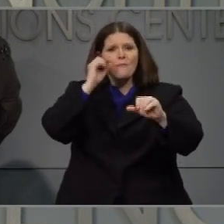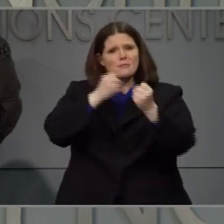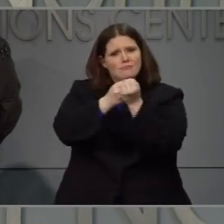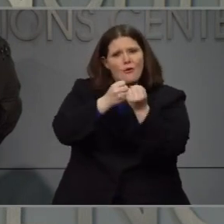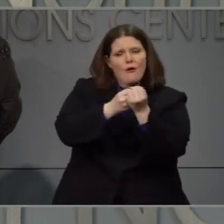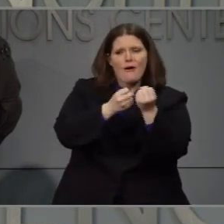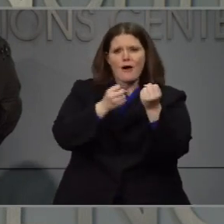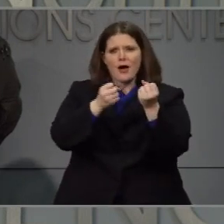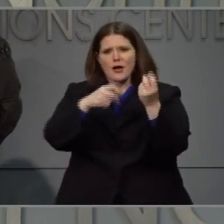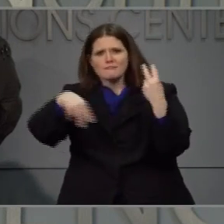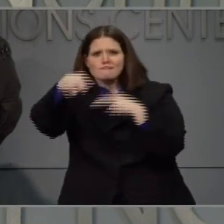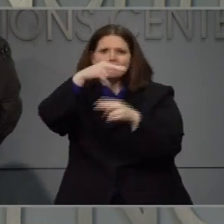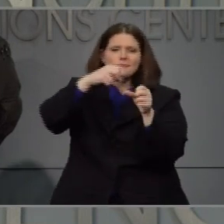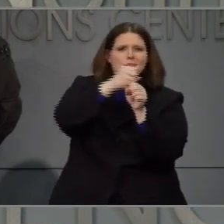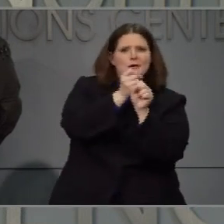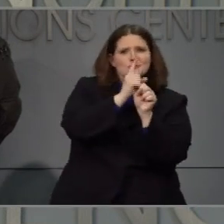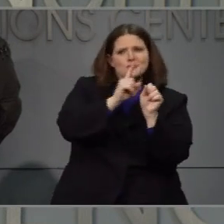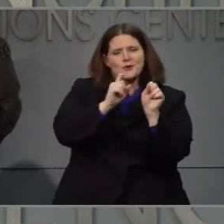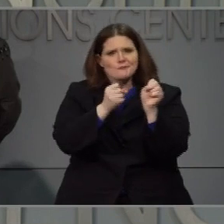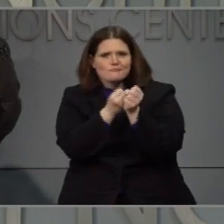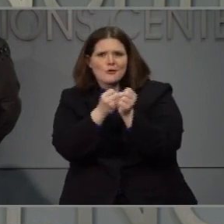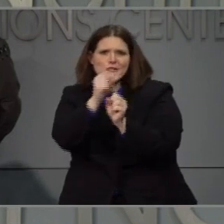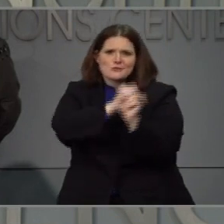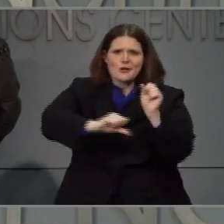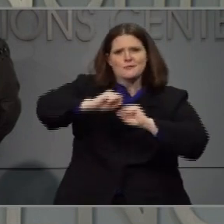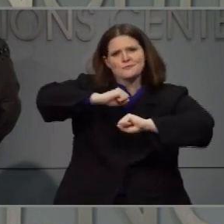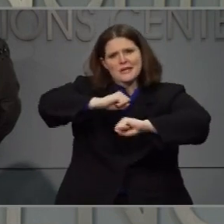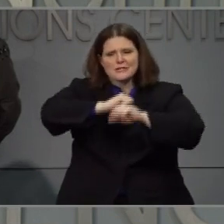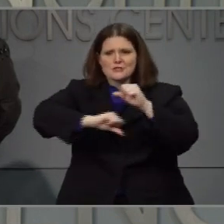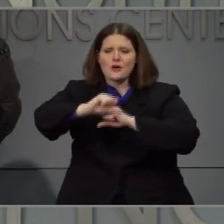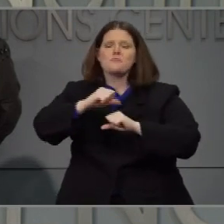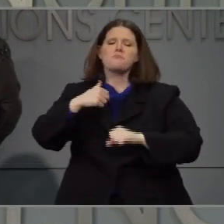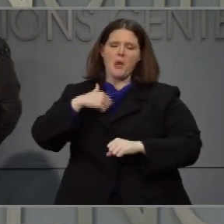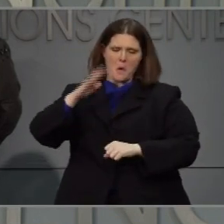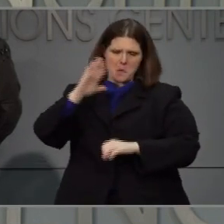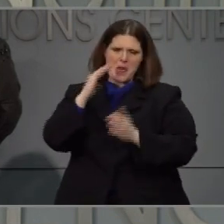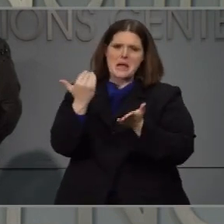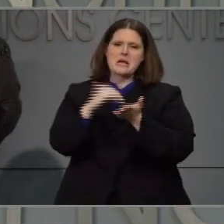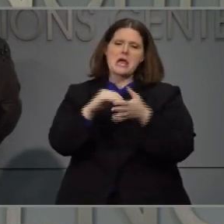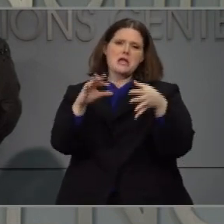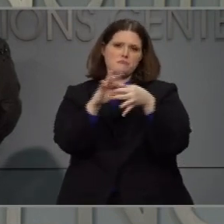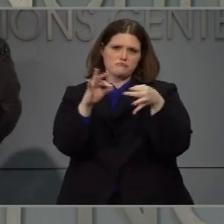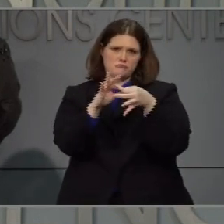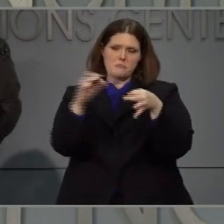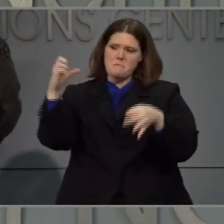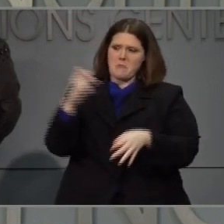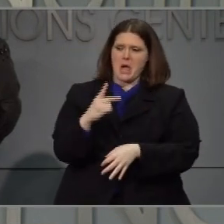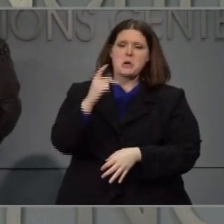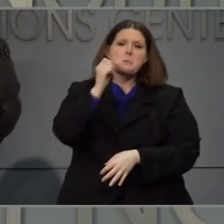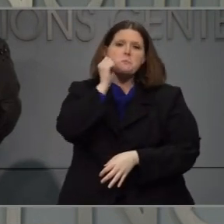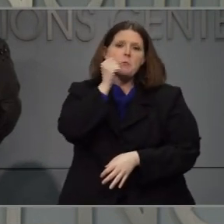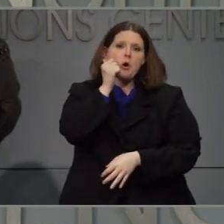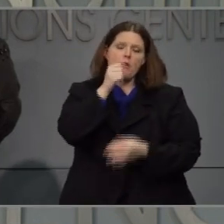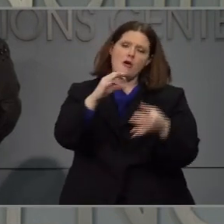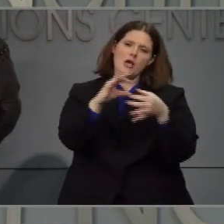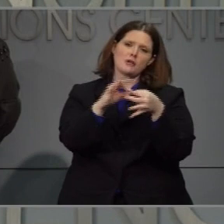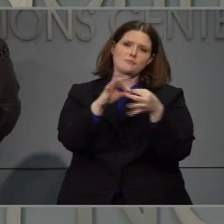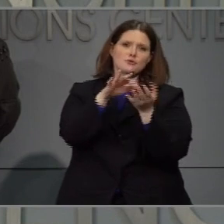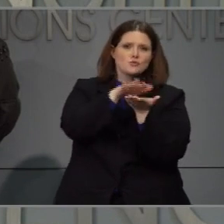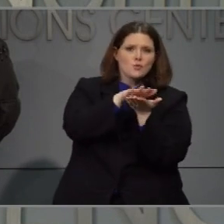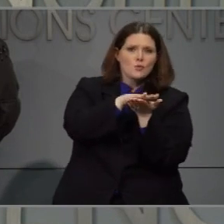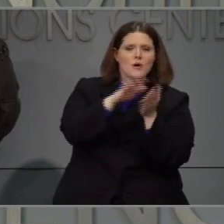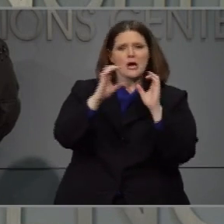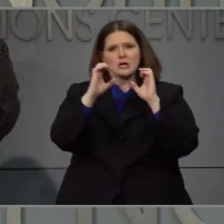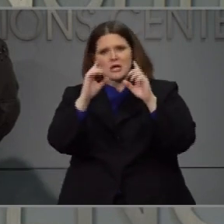other. And we will be back tomorrow to talk a bit about our schools and how we plan to move forward